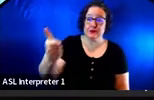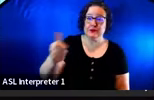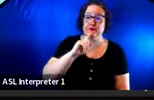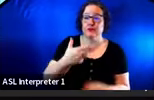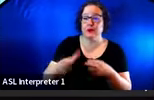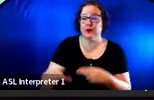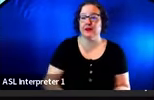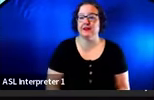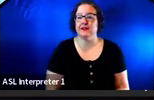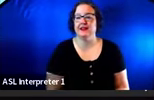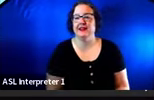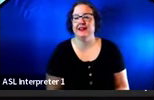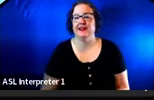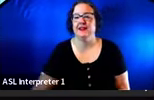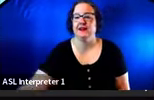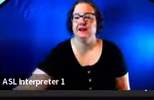okay.